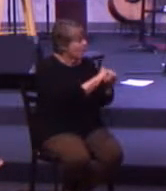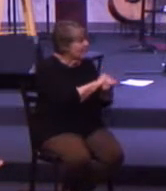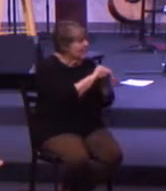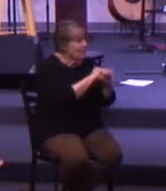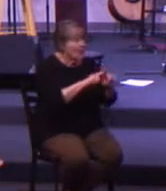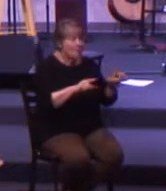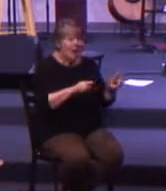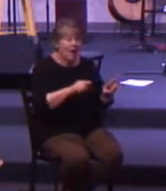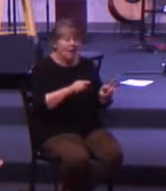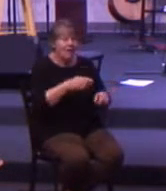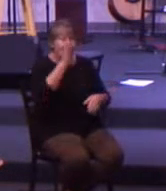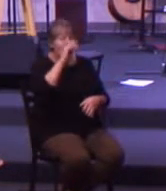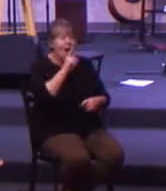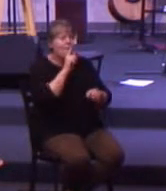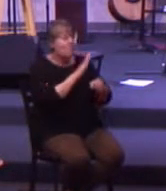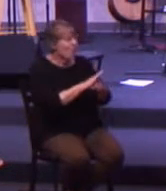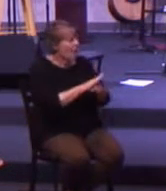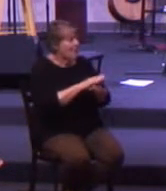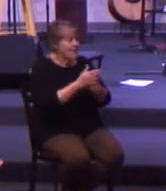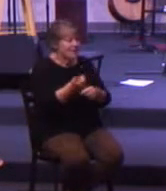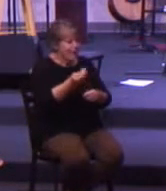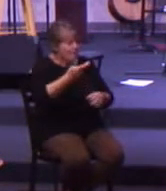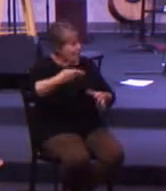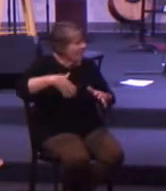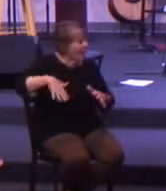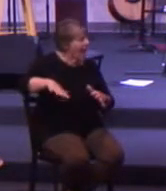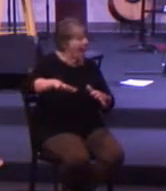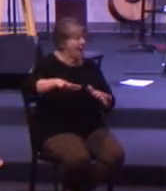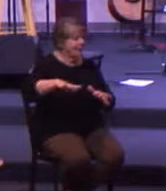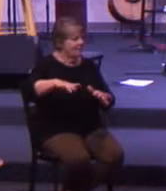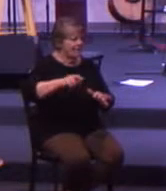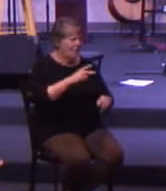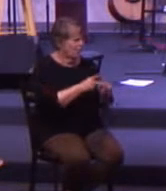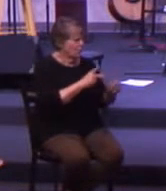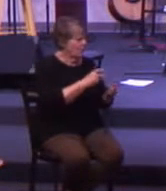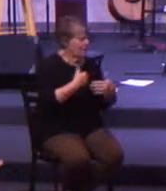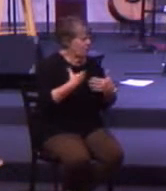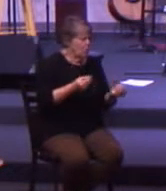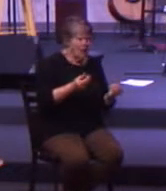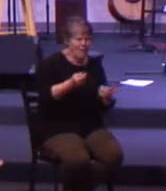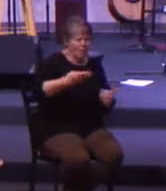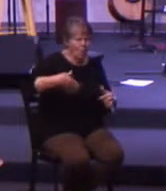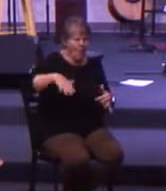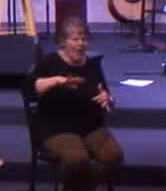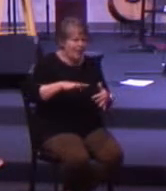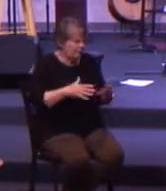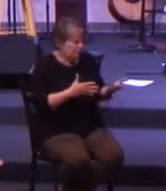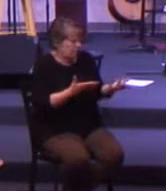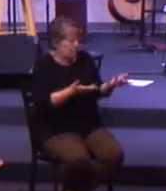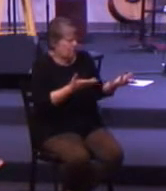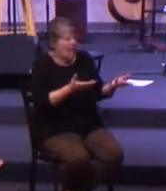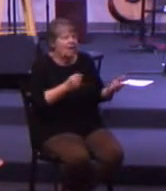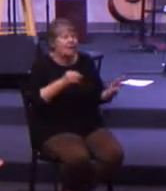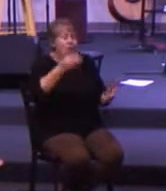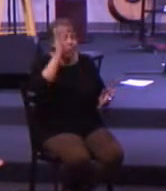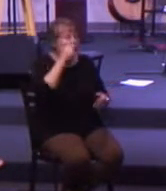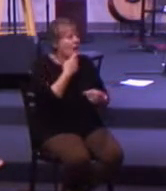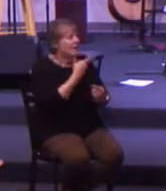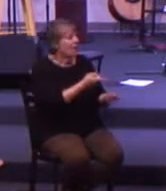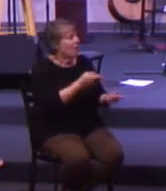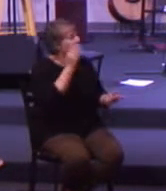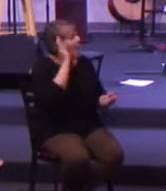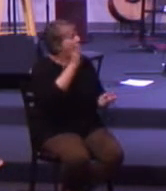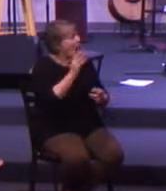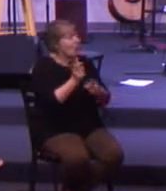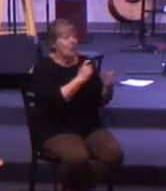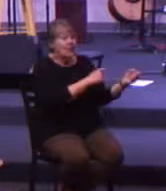promising that you get a land, because if you're a people without a land, you're not a people, you're just a group. So God says, I'm going to give you a land. Well, a lot